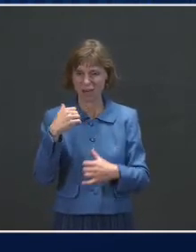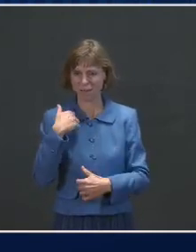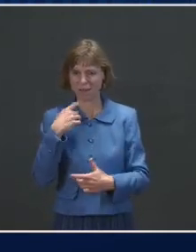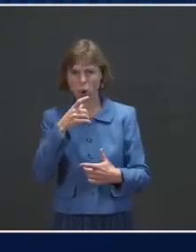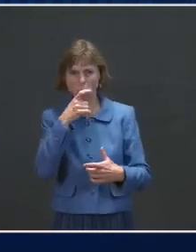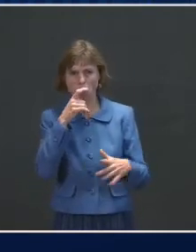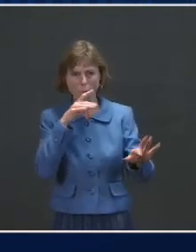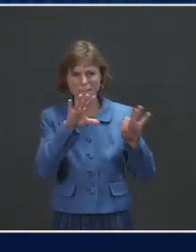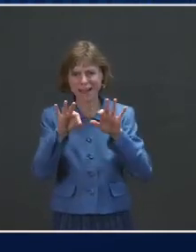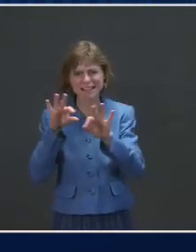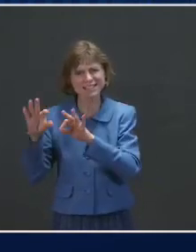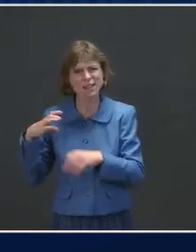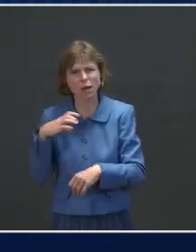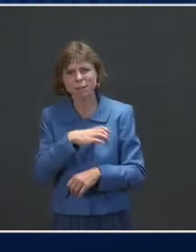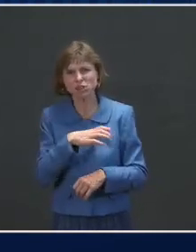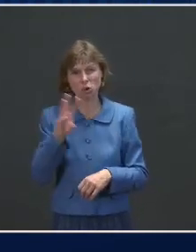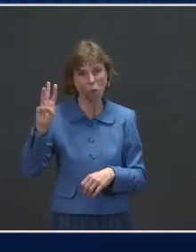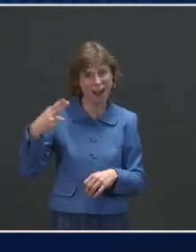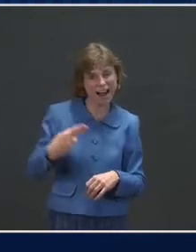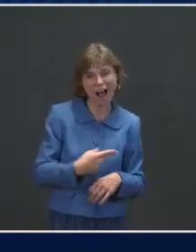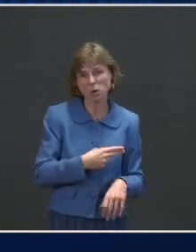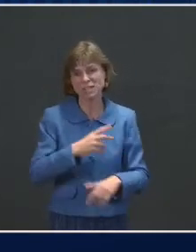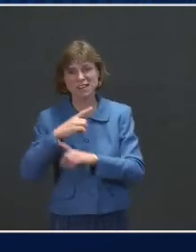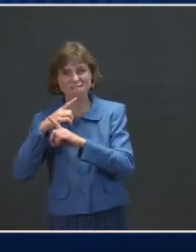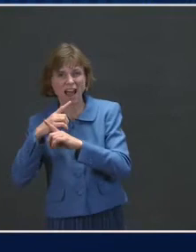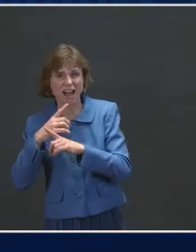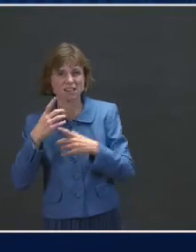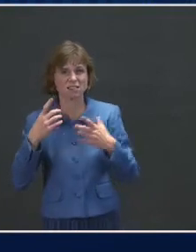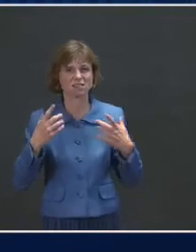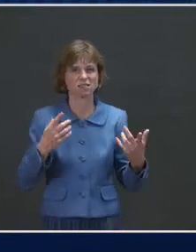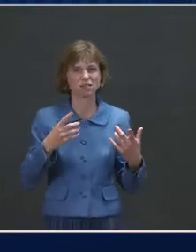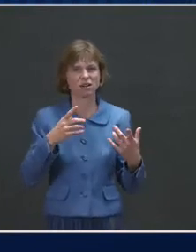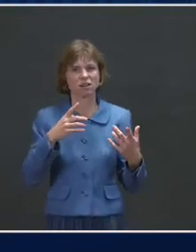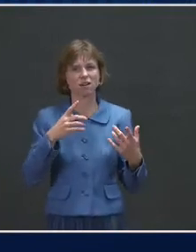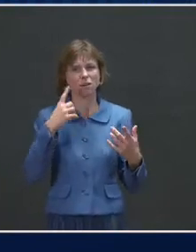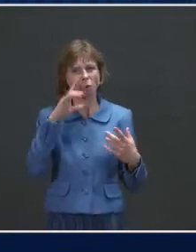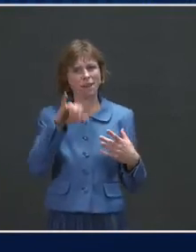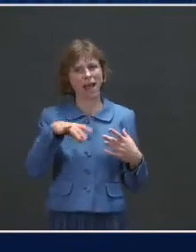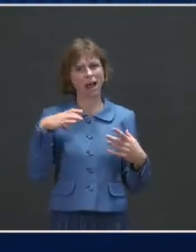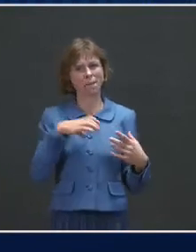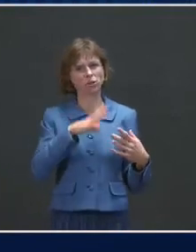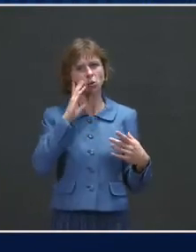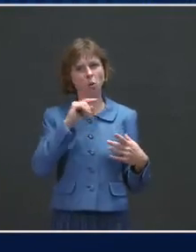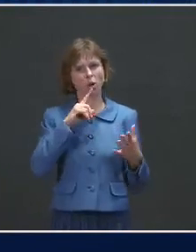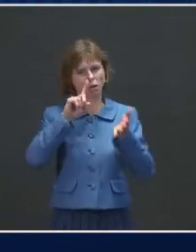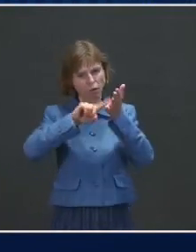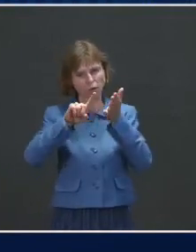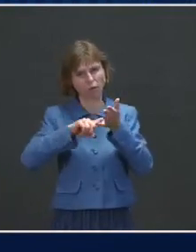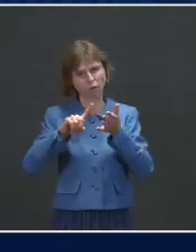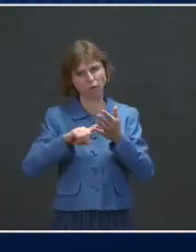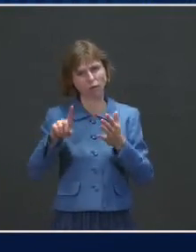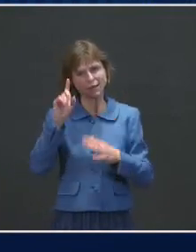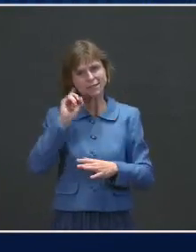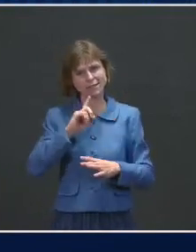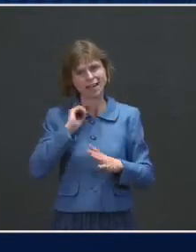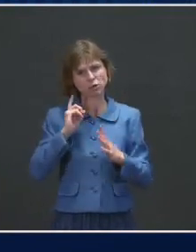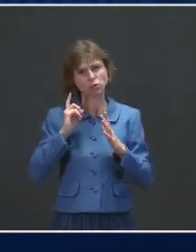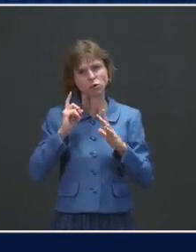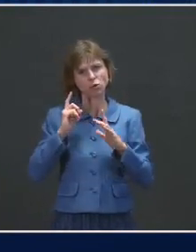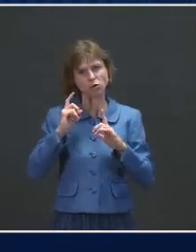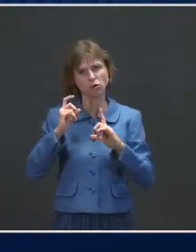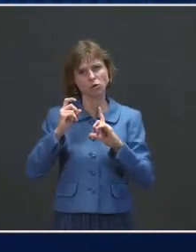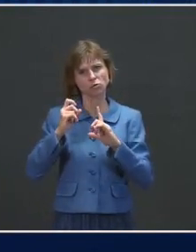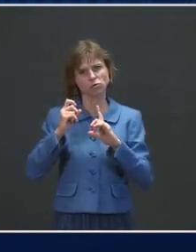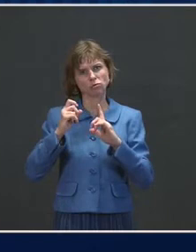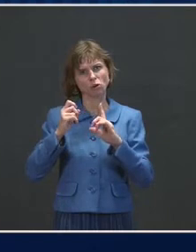the commissioners, anything more you can say about that commission that's supposed to be looking at sexual assault in the military. I believe it's a commission at the Department of Defense. It's